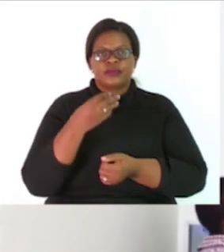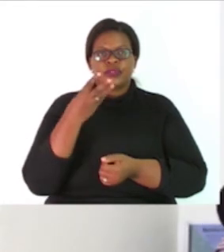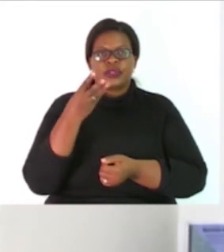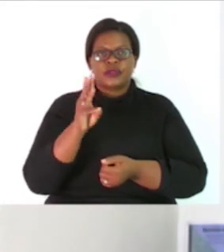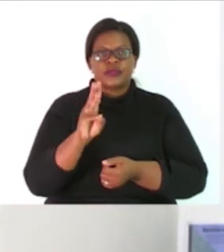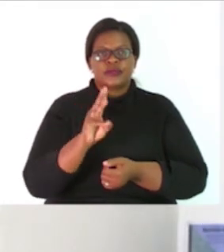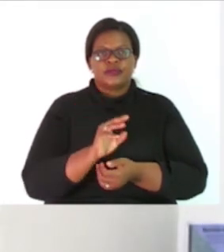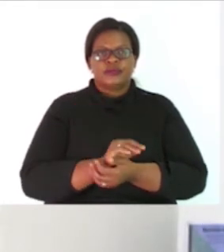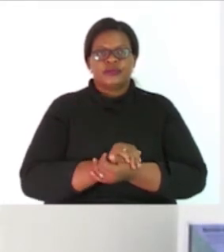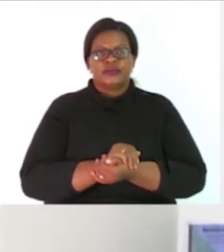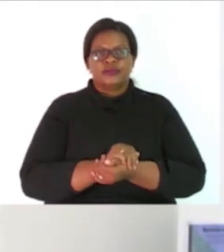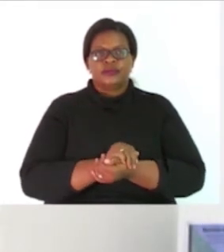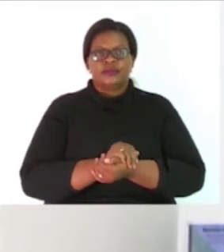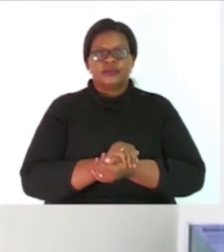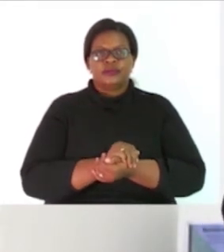6.